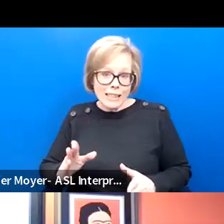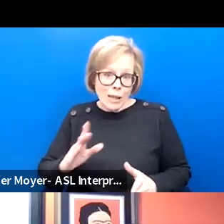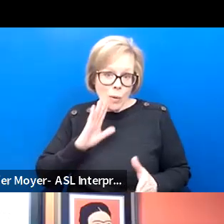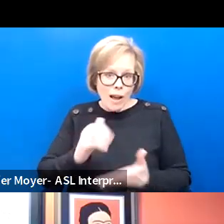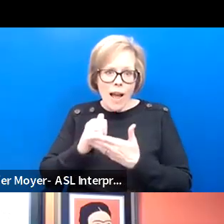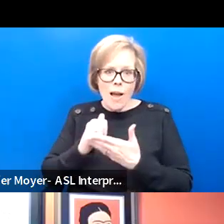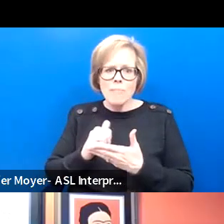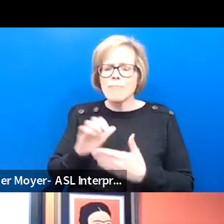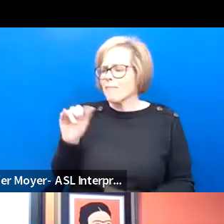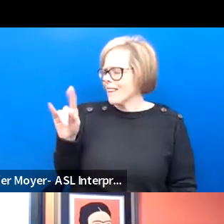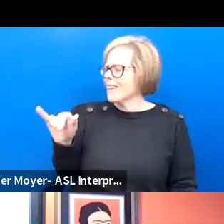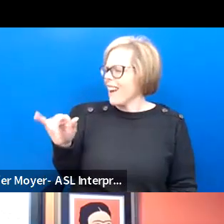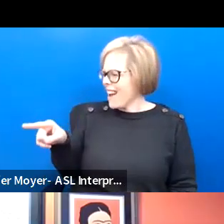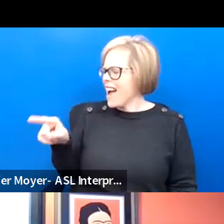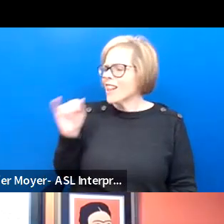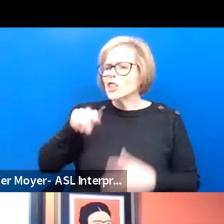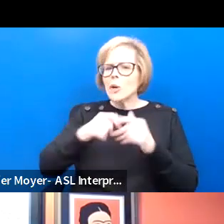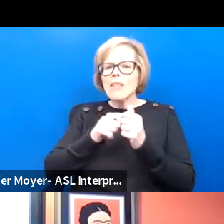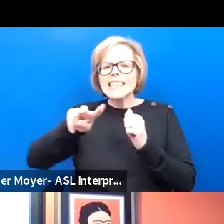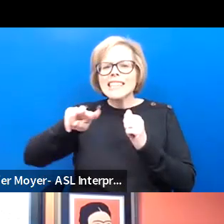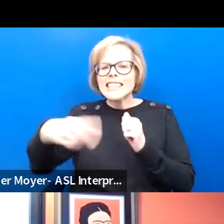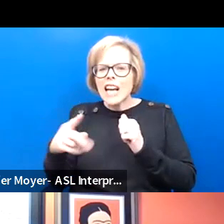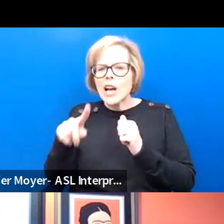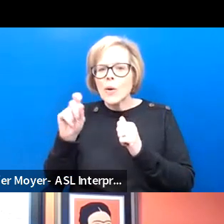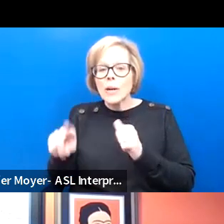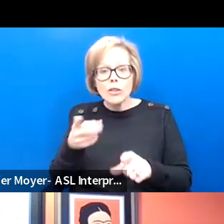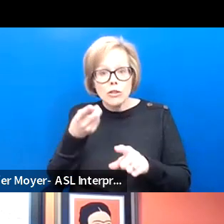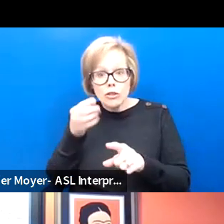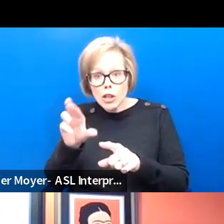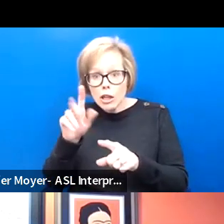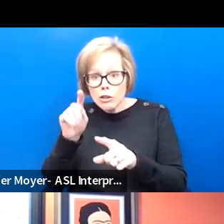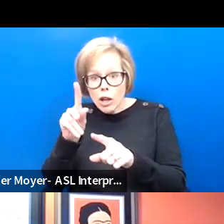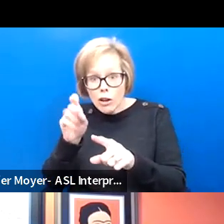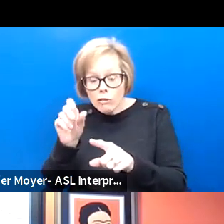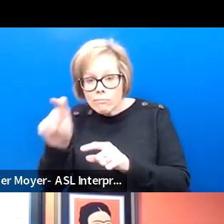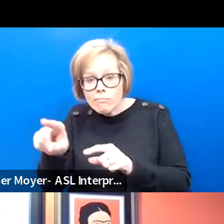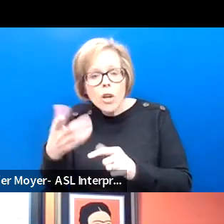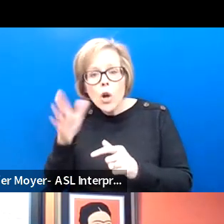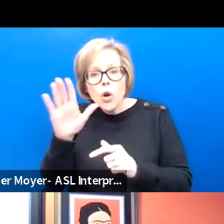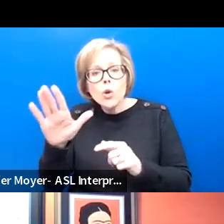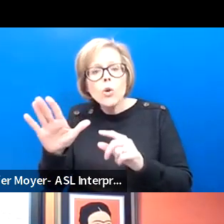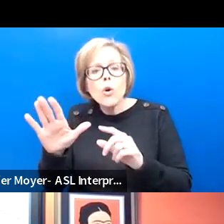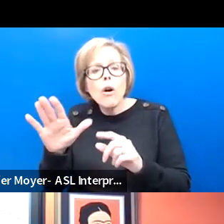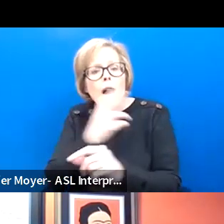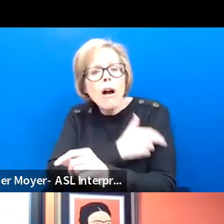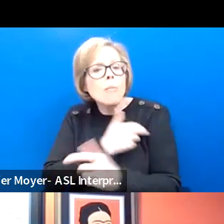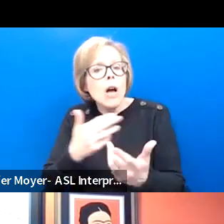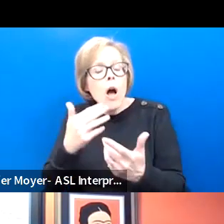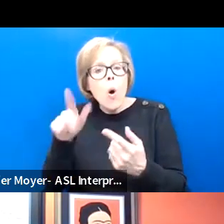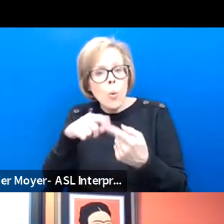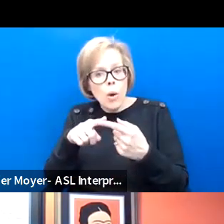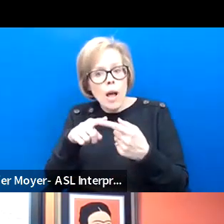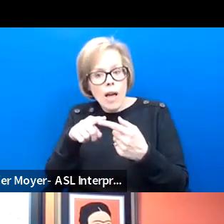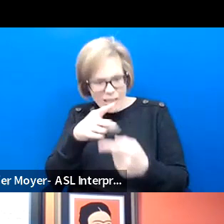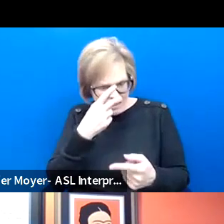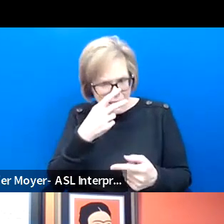Absolutely. That's a great, let's start with that second question first. Dr. Tucker, any idea at your organization? What do interpreters do when they see a problem? How can they